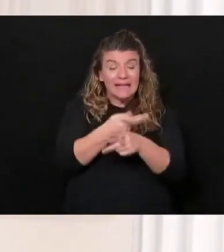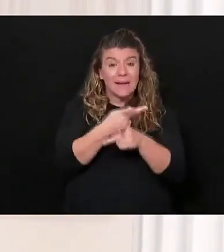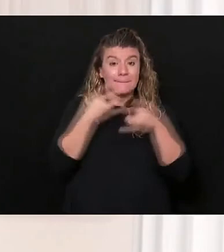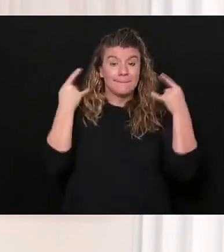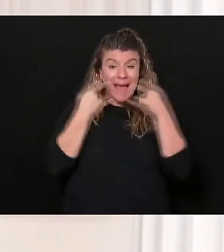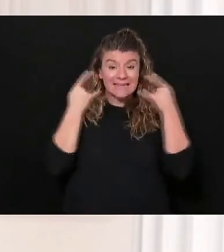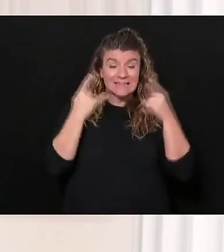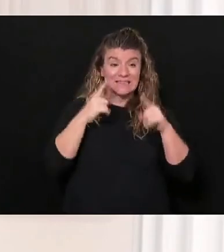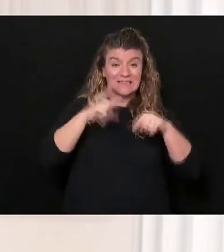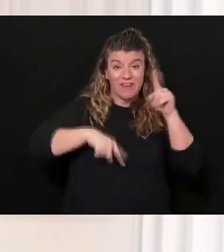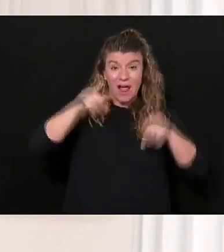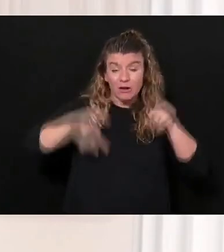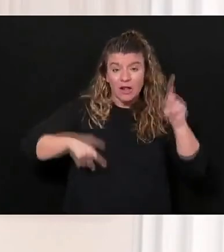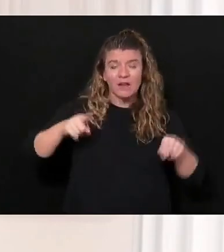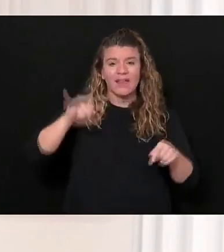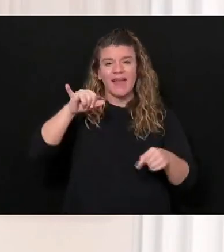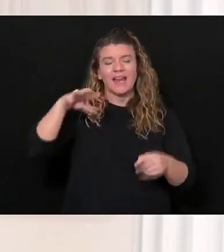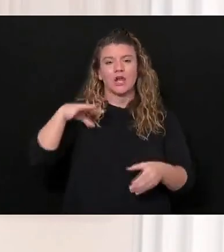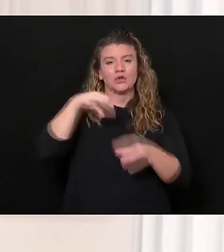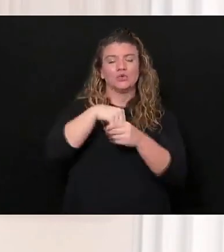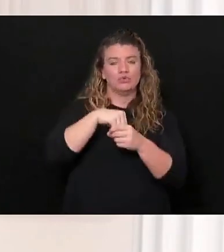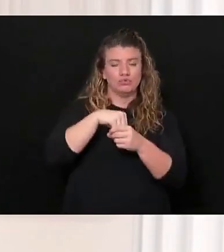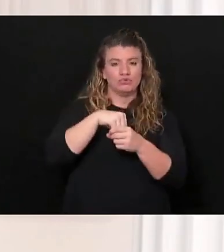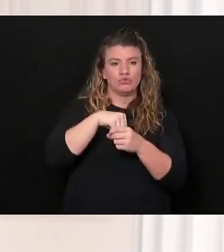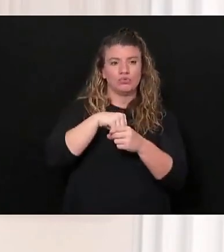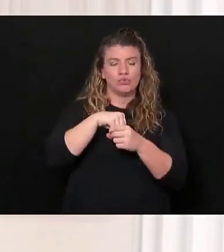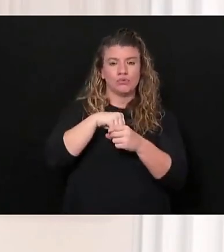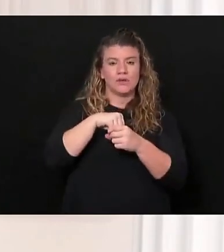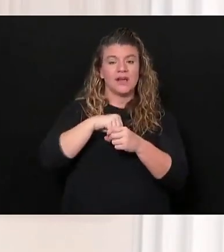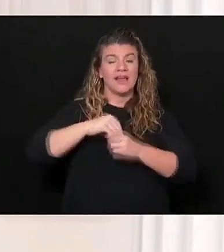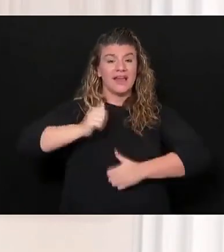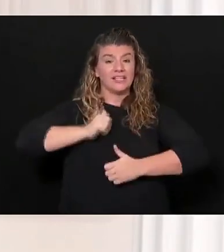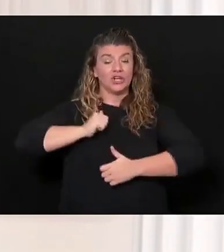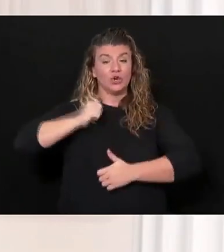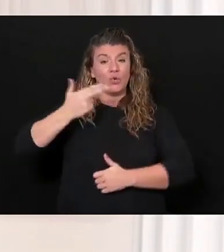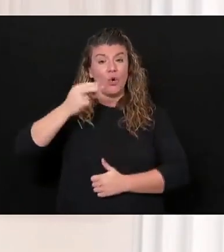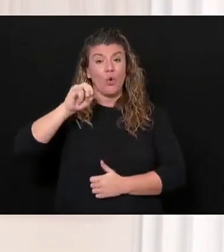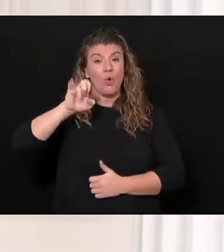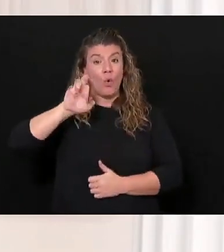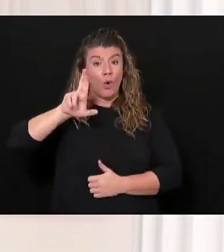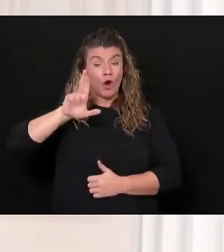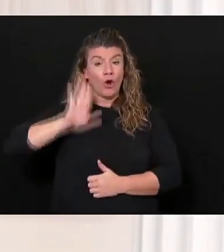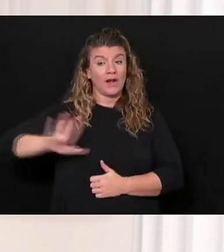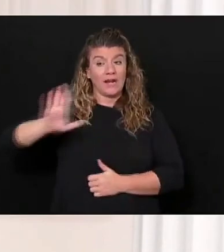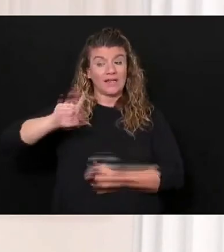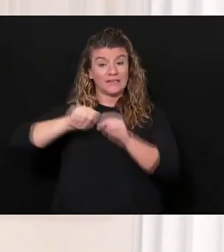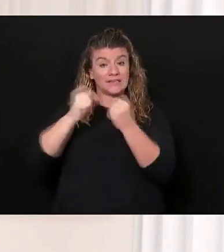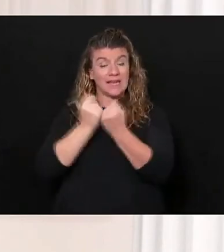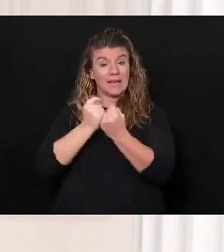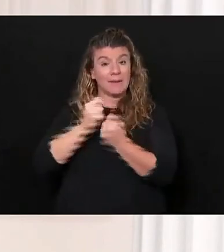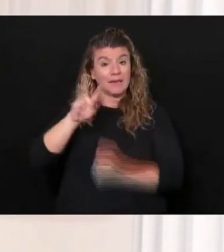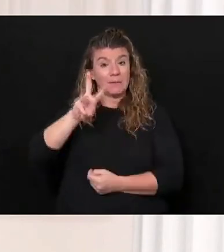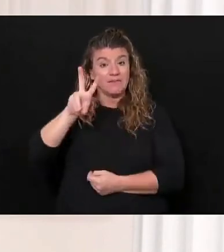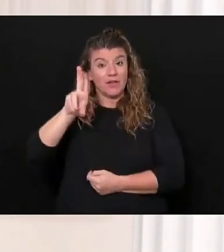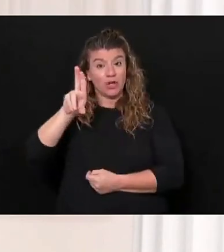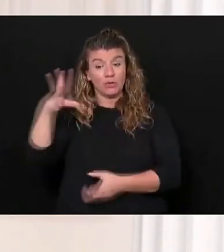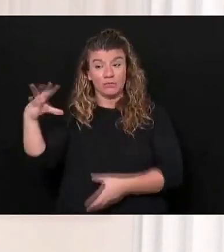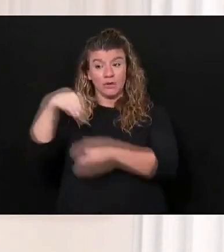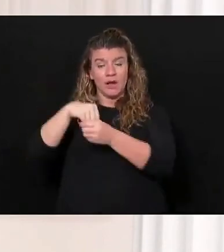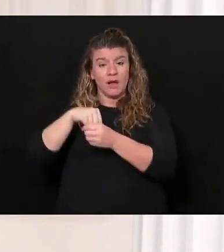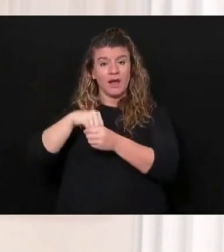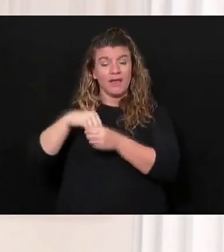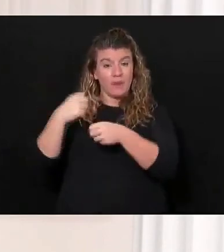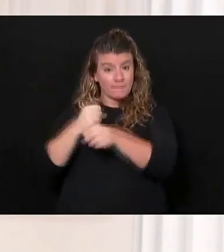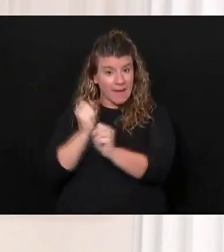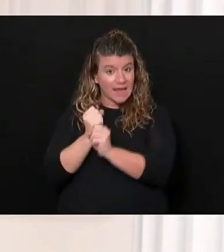masks, including a mask that General Hoyer and our team at West Virginia University are putting